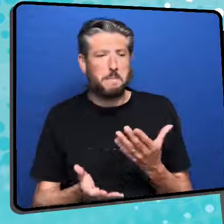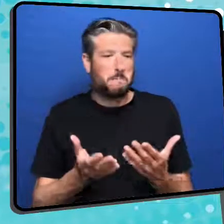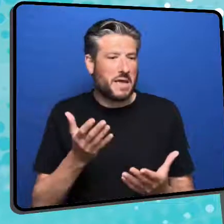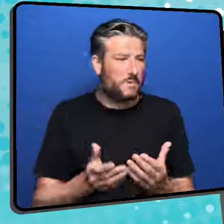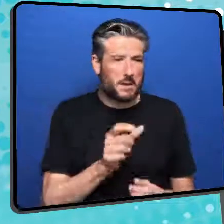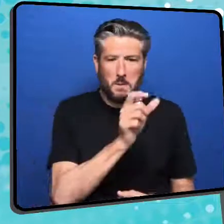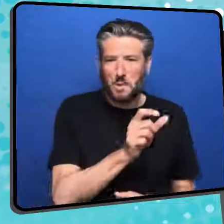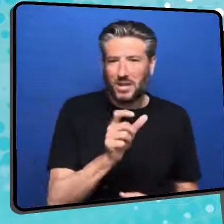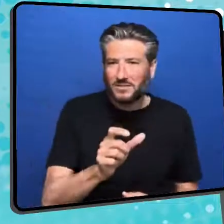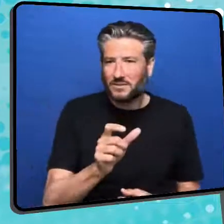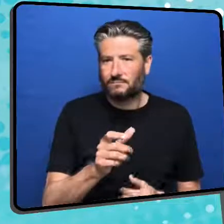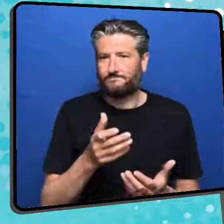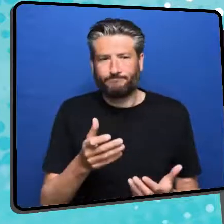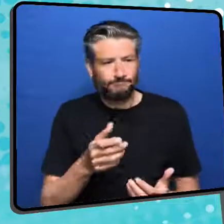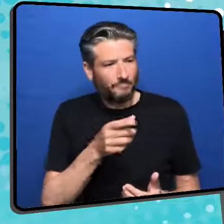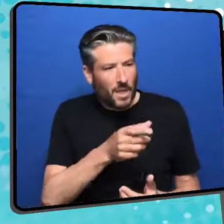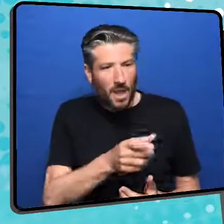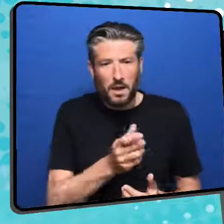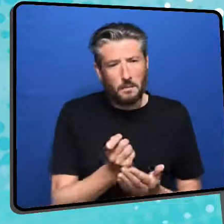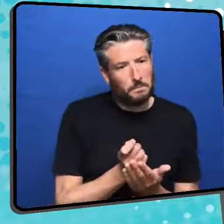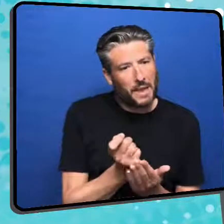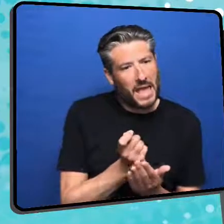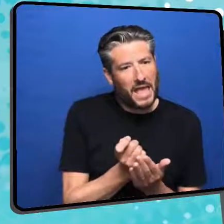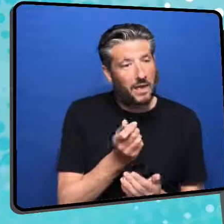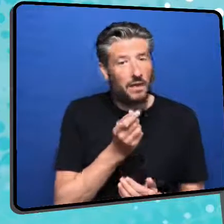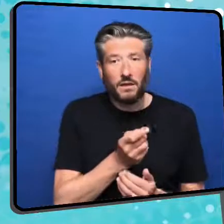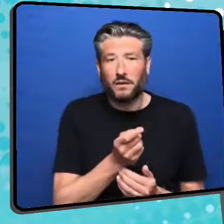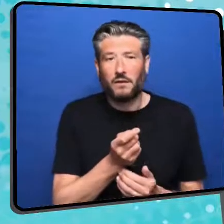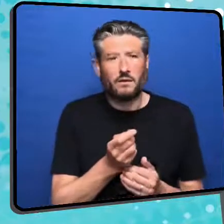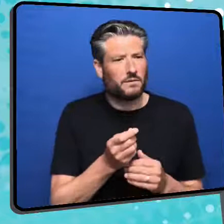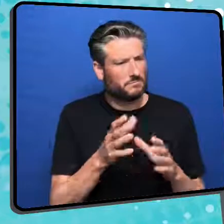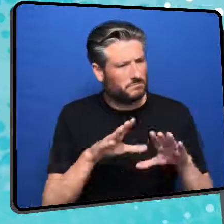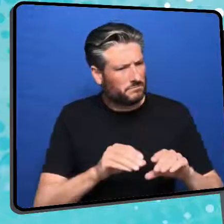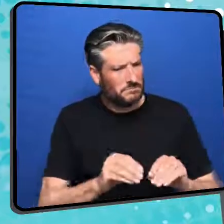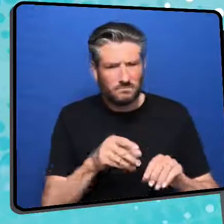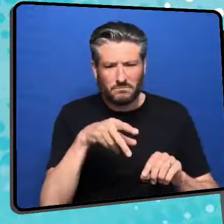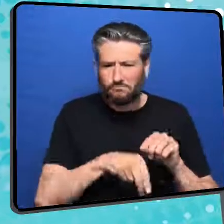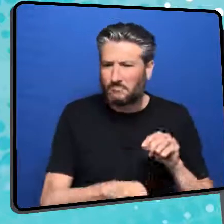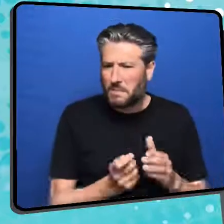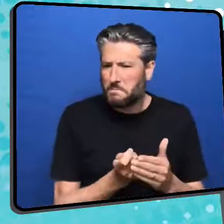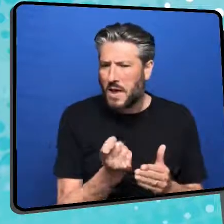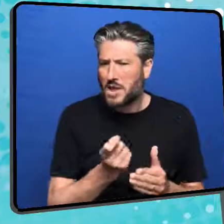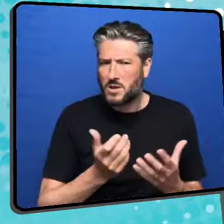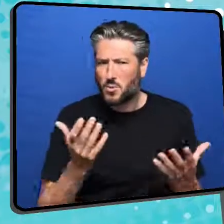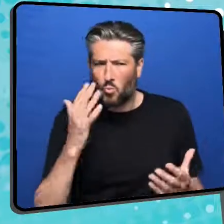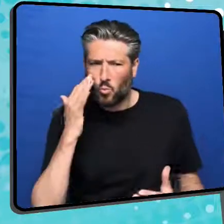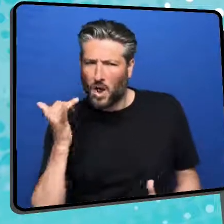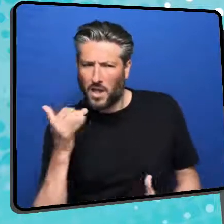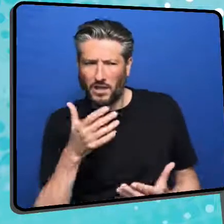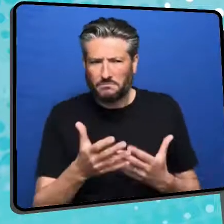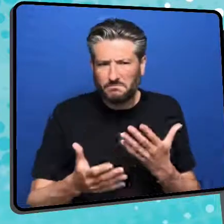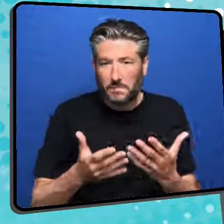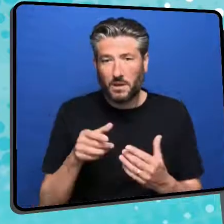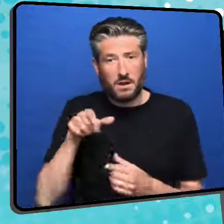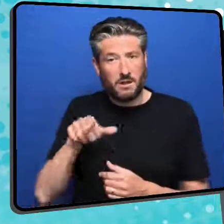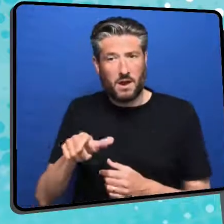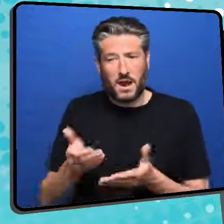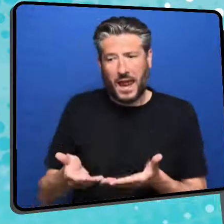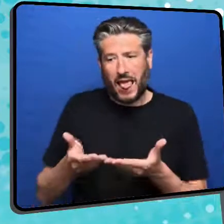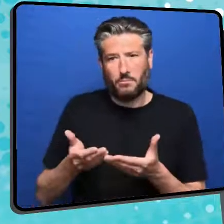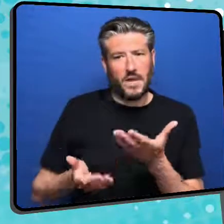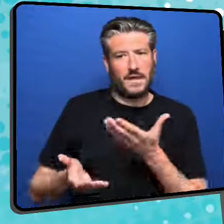of featureization is basically you can implement into tabular data. So yeah, indeed, I really love working with these